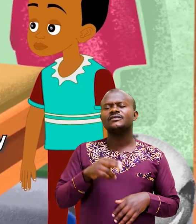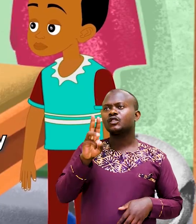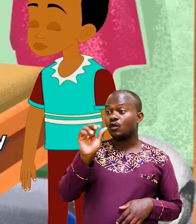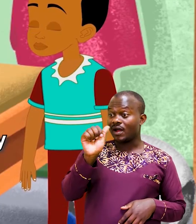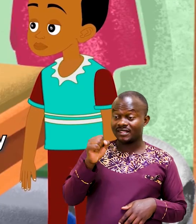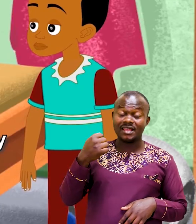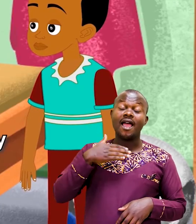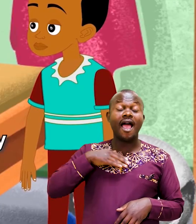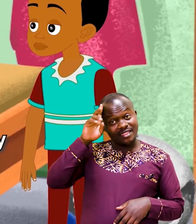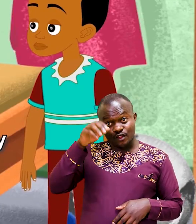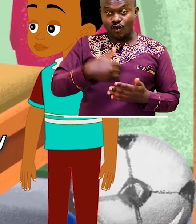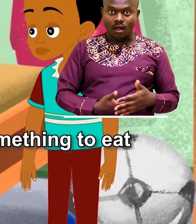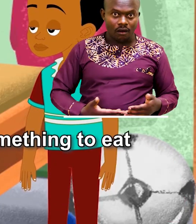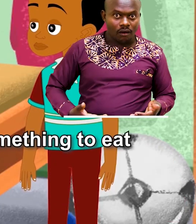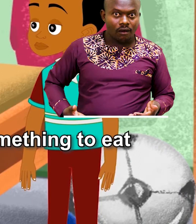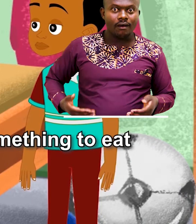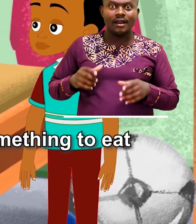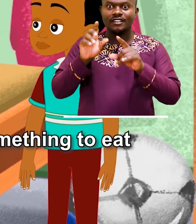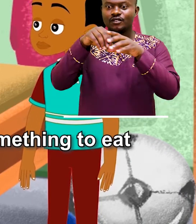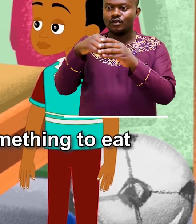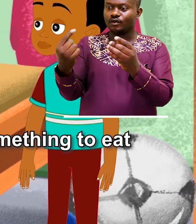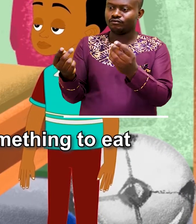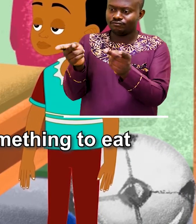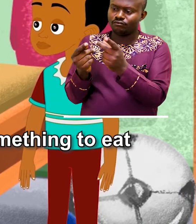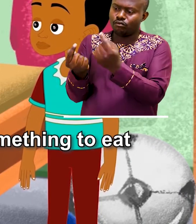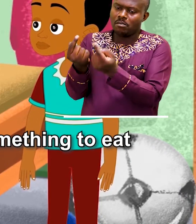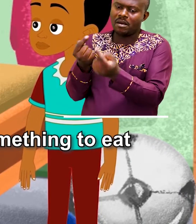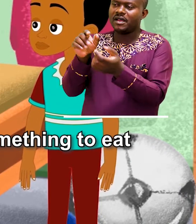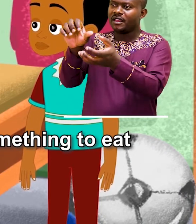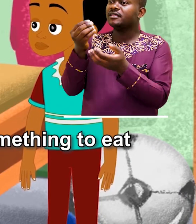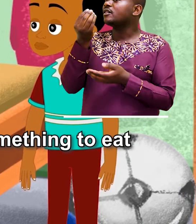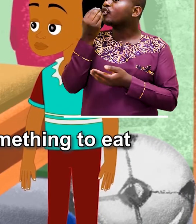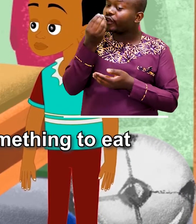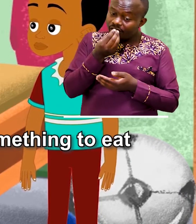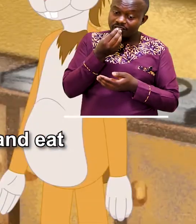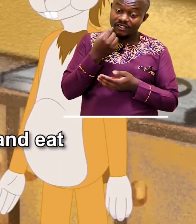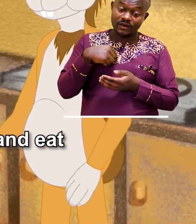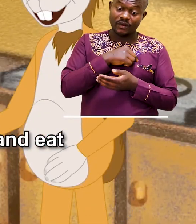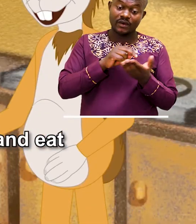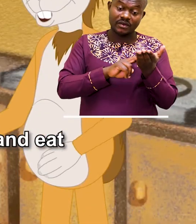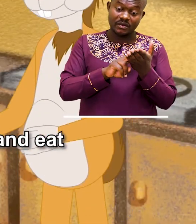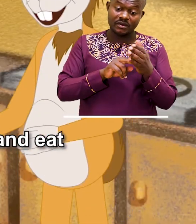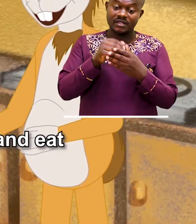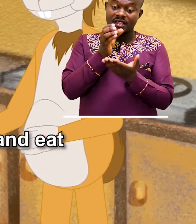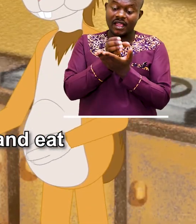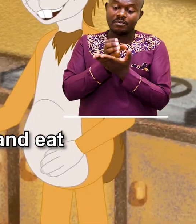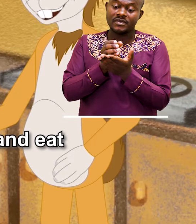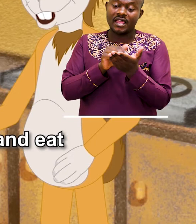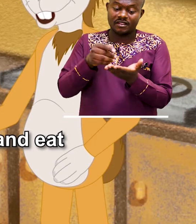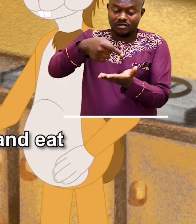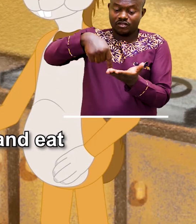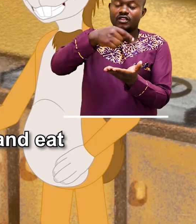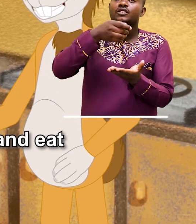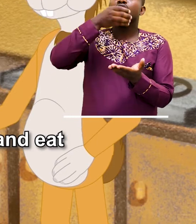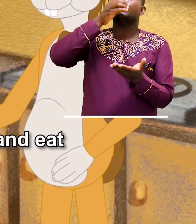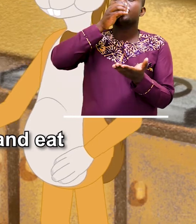Wasi, I think you're hungry. Let's go to the kitchen and get something to eat. We use cups and